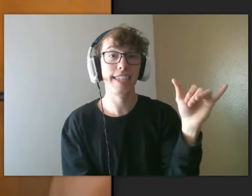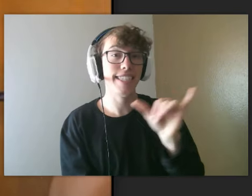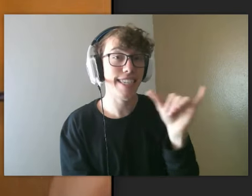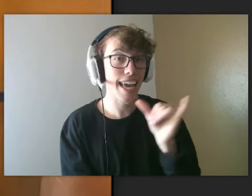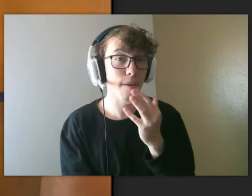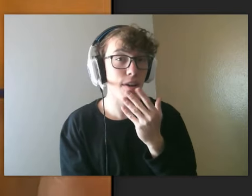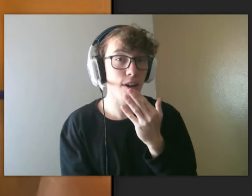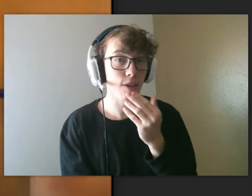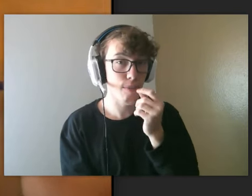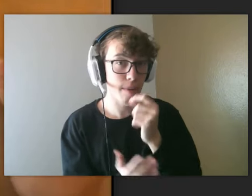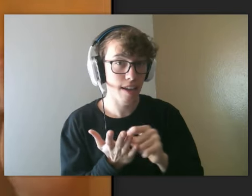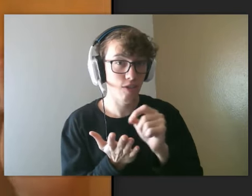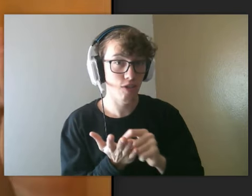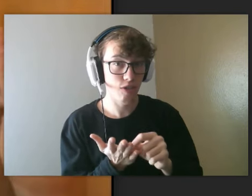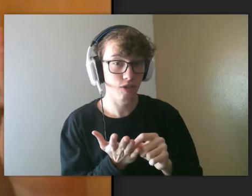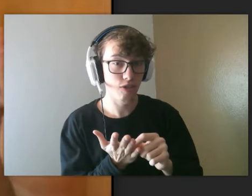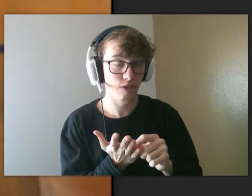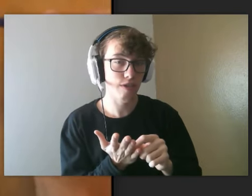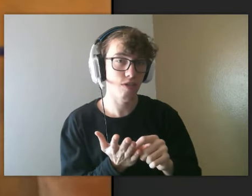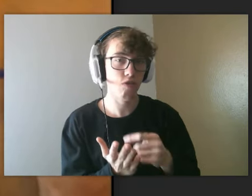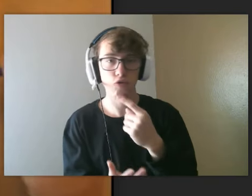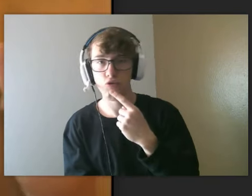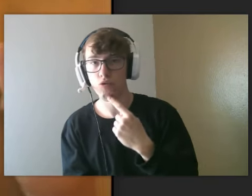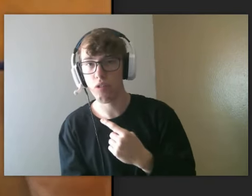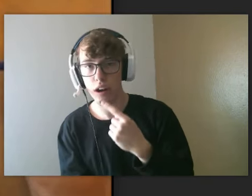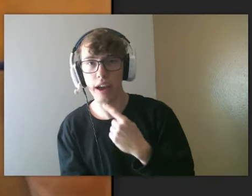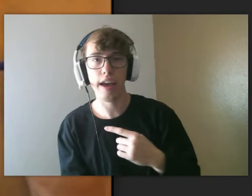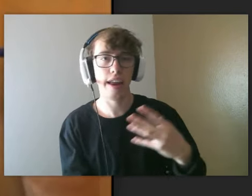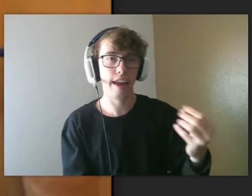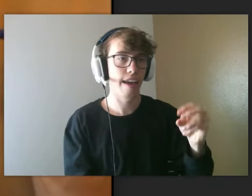violet and red colored pencils, and just layered them